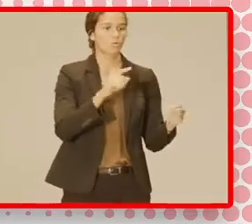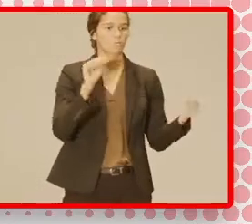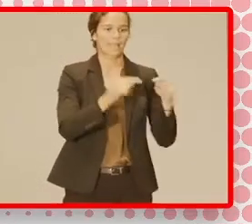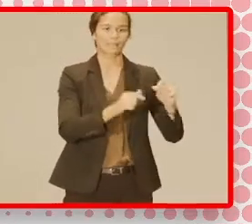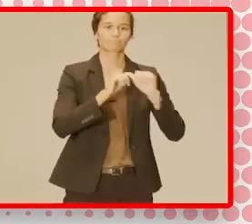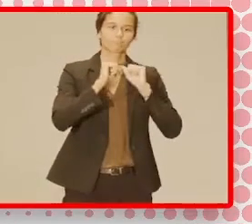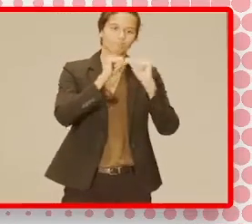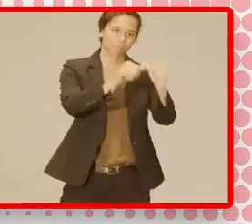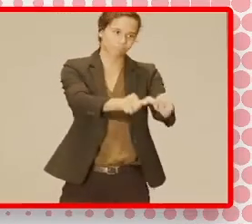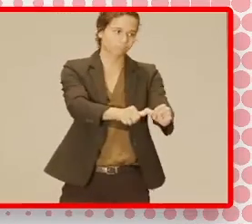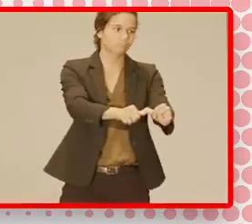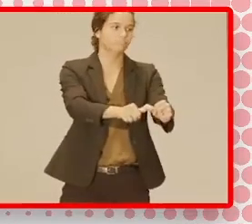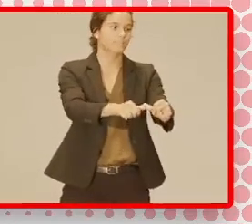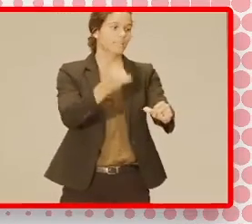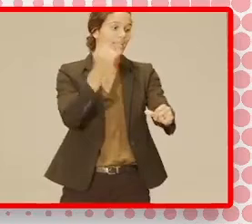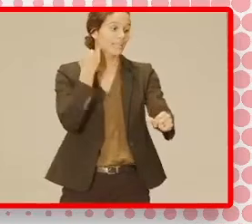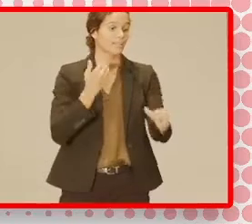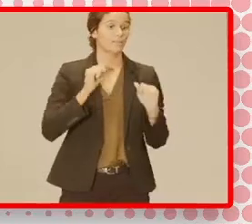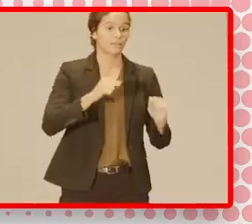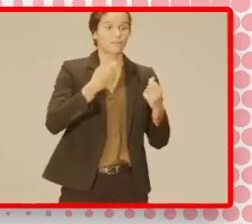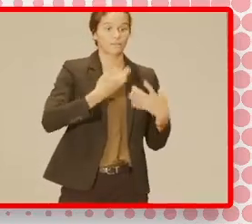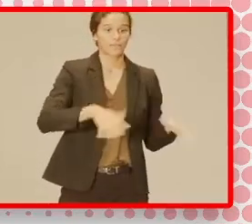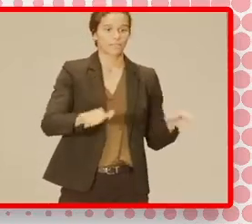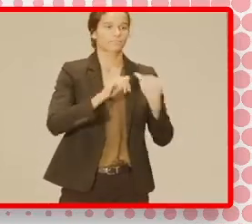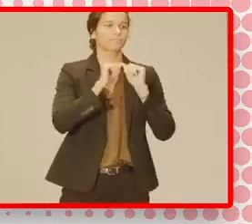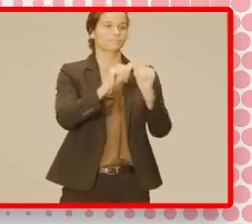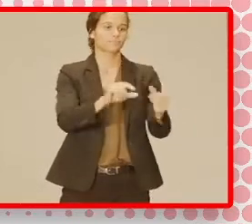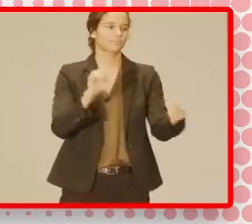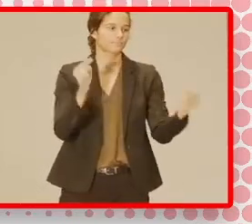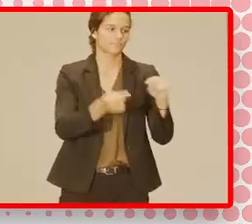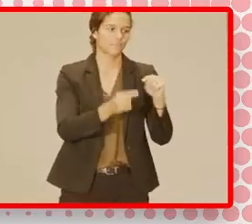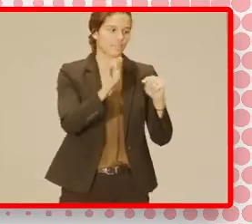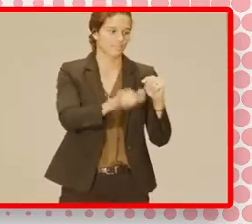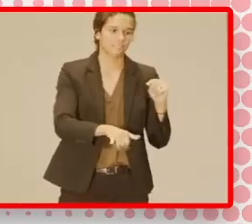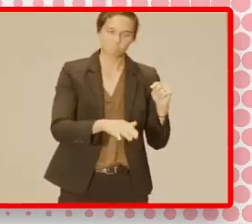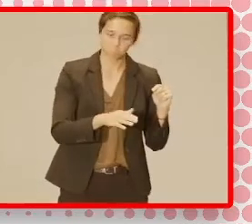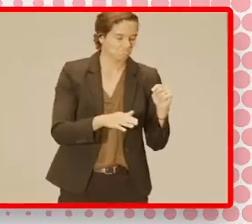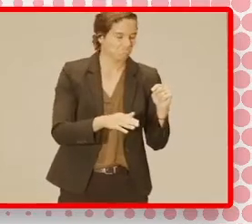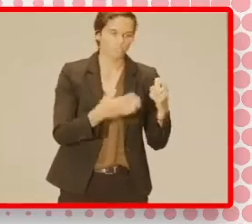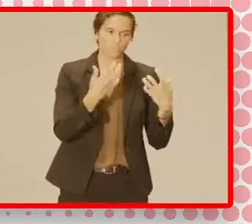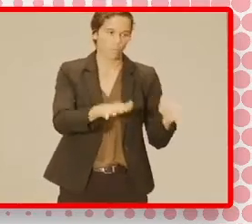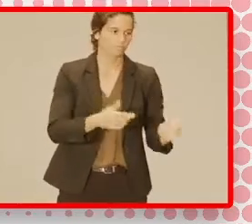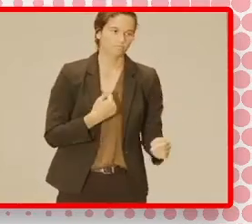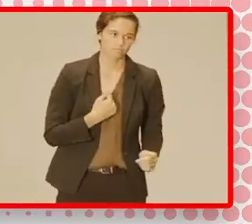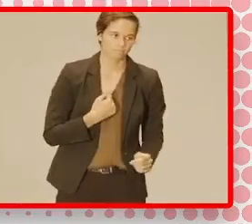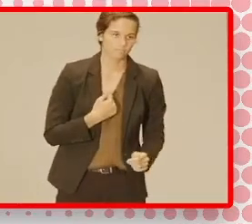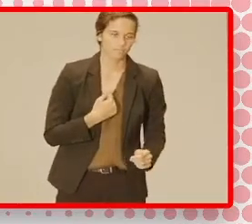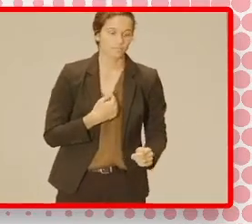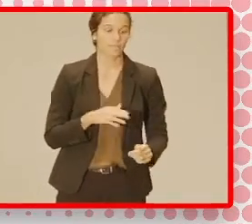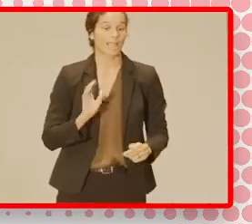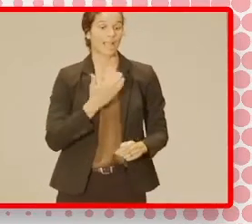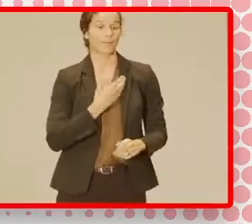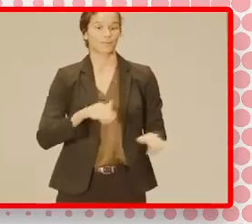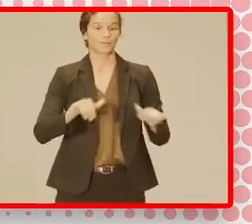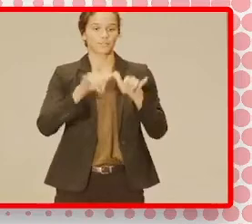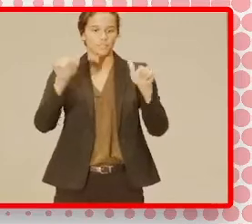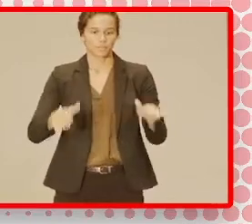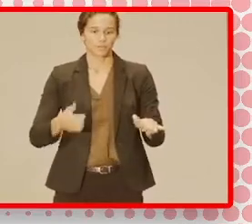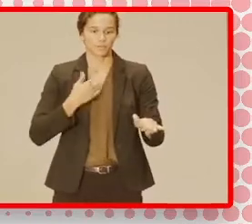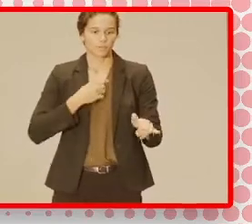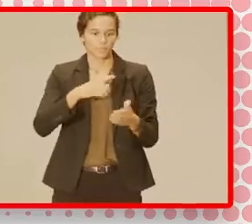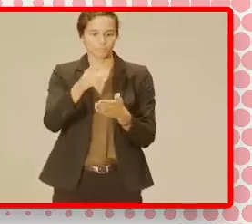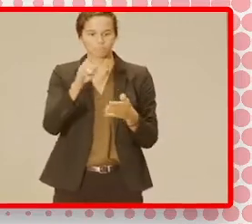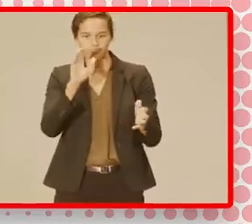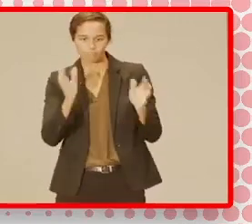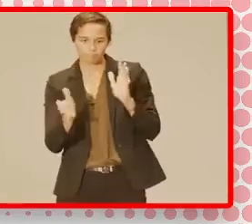anything that would last beyond the moment, because that's what would derail his efforts. So we built this whole system around fake pain versus real